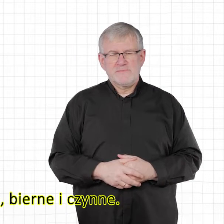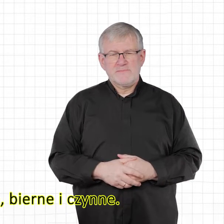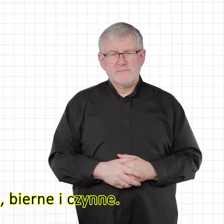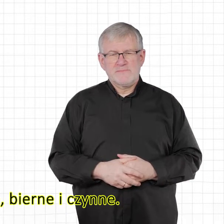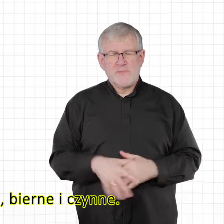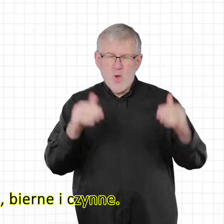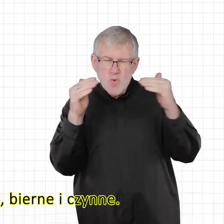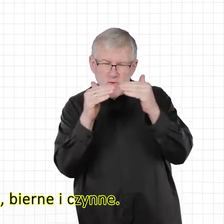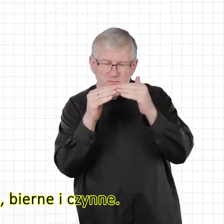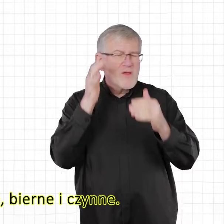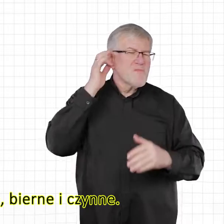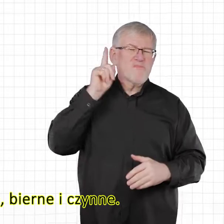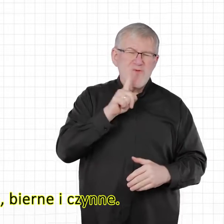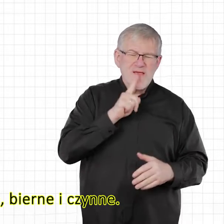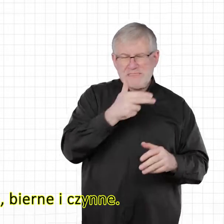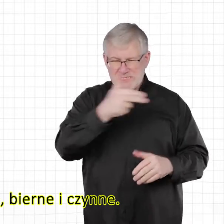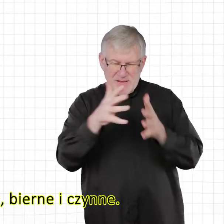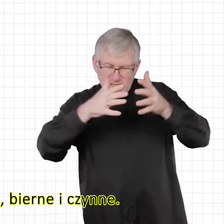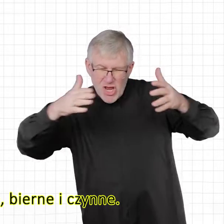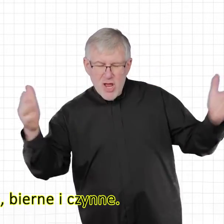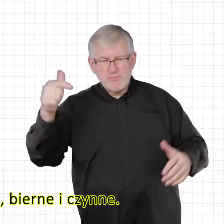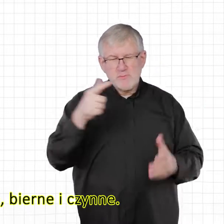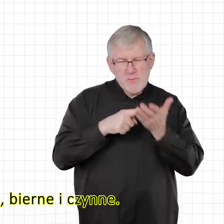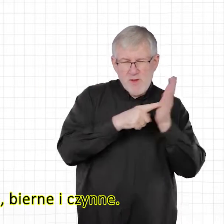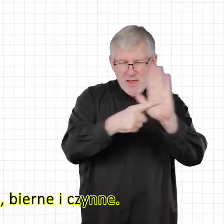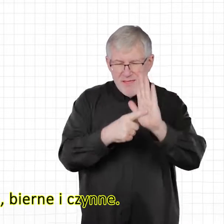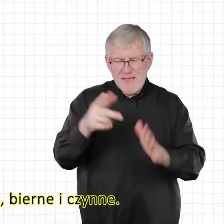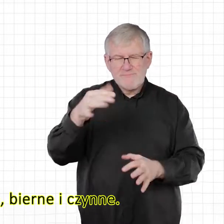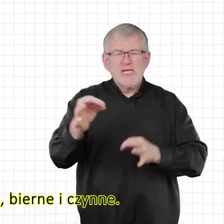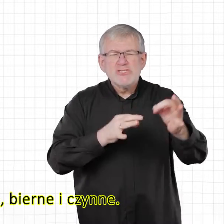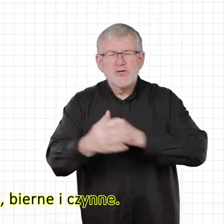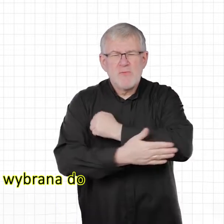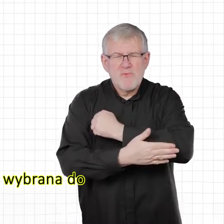1920, all women gained the voting rights and the right to hold